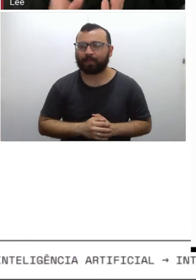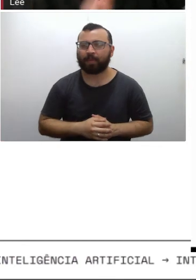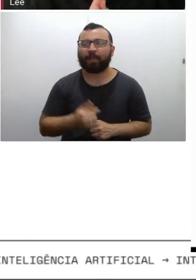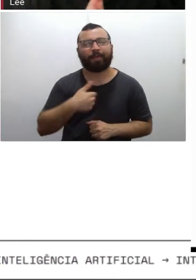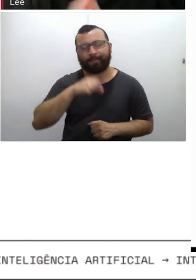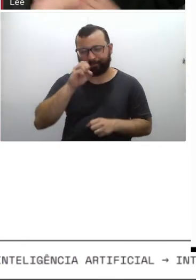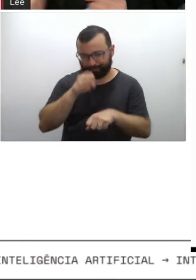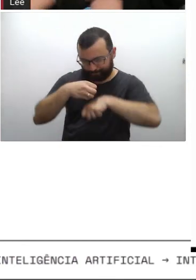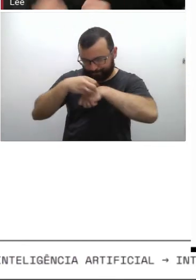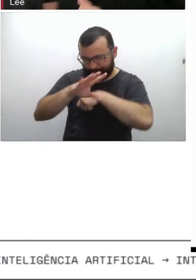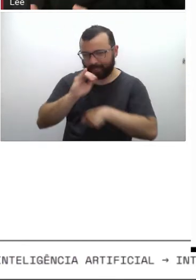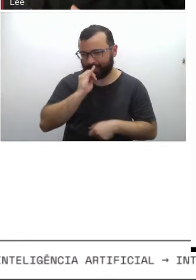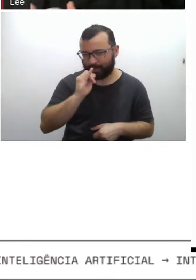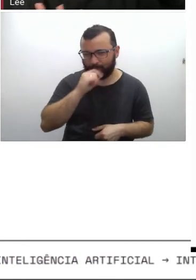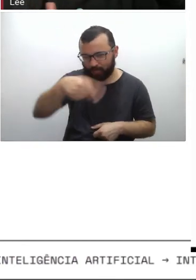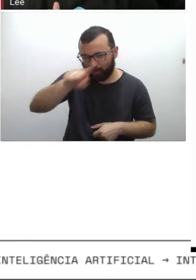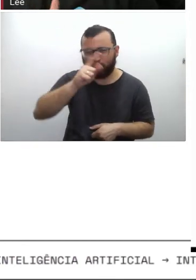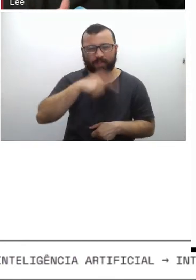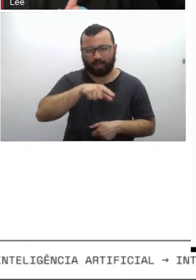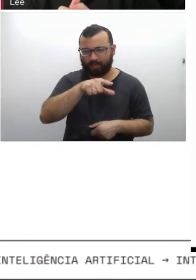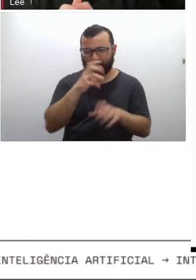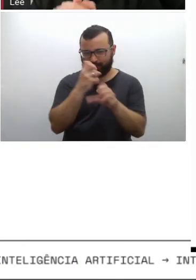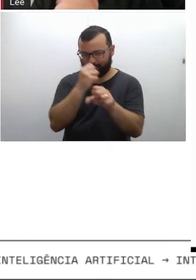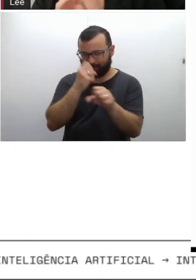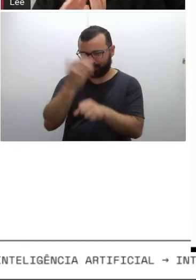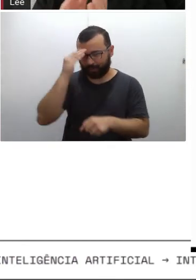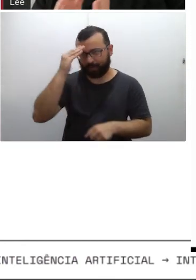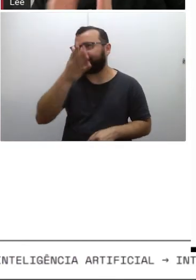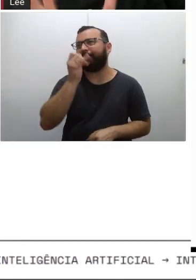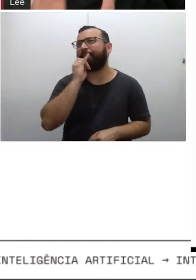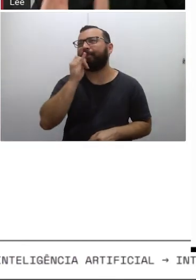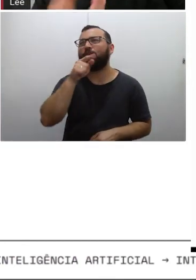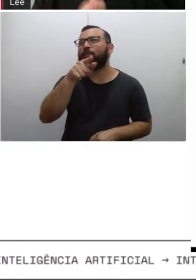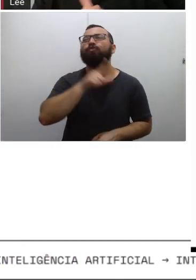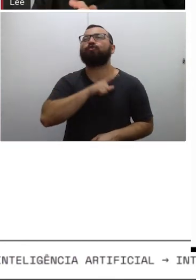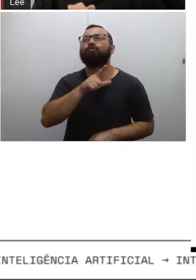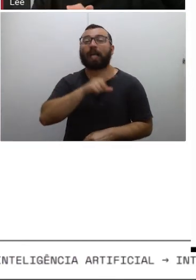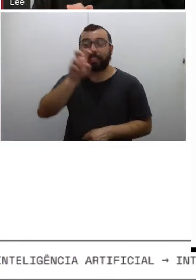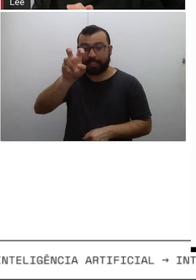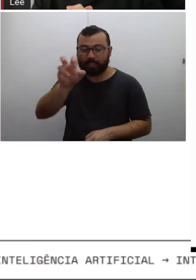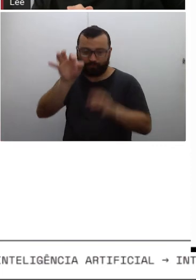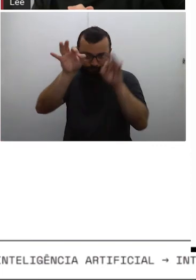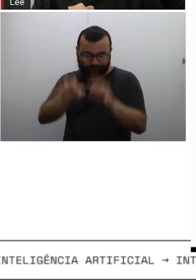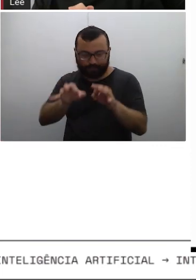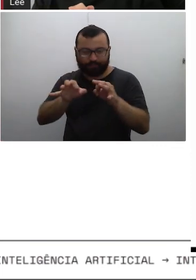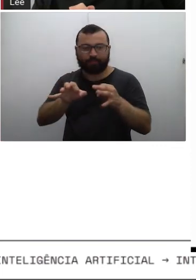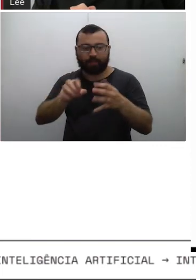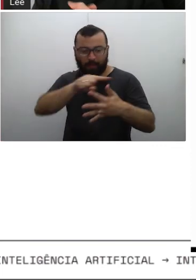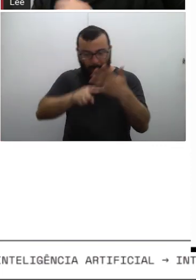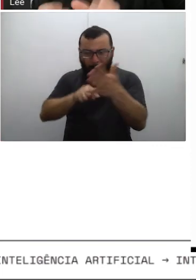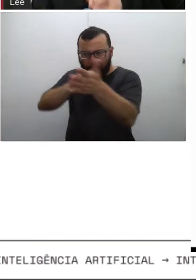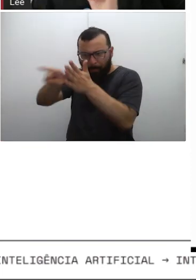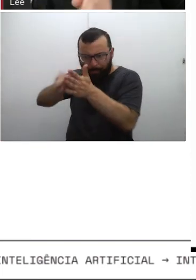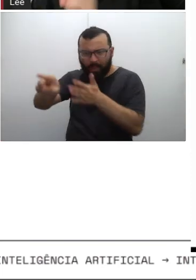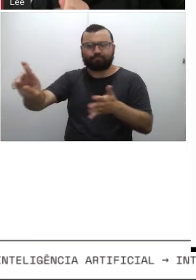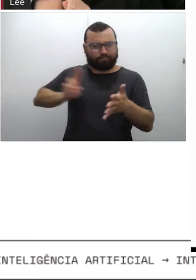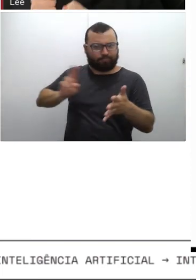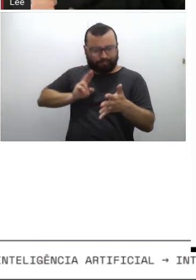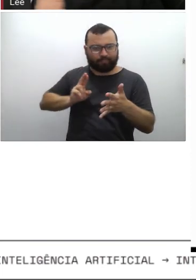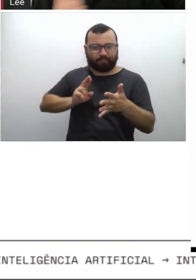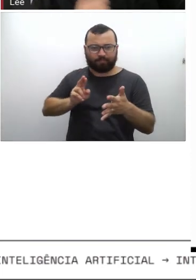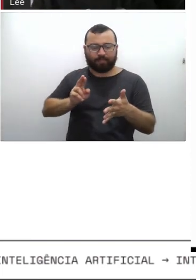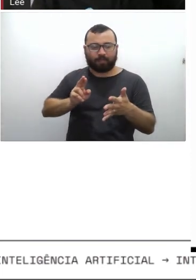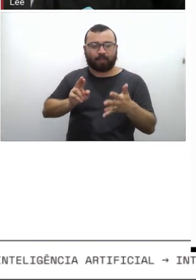you an example so you understand this better. Let's say you have 5 correctly detected intents and there's one